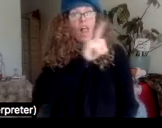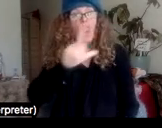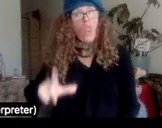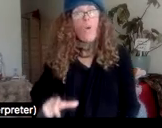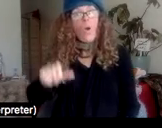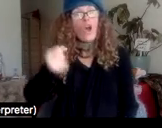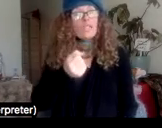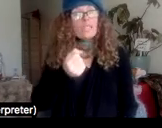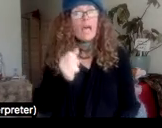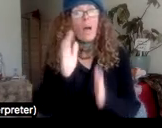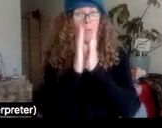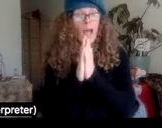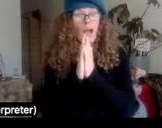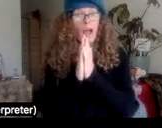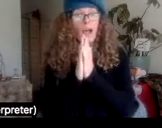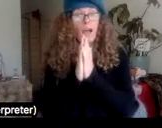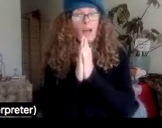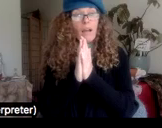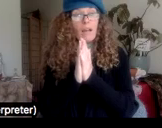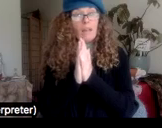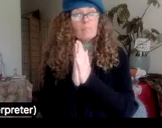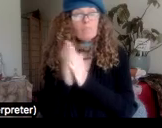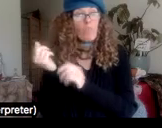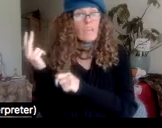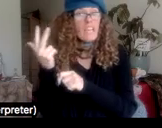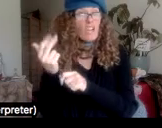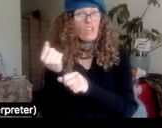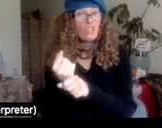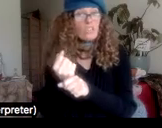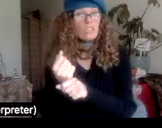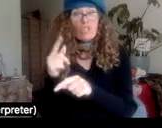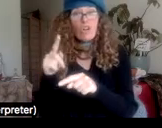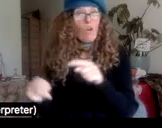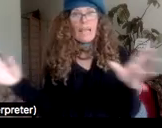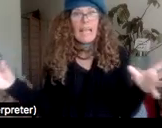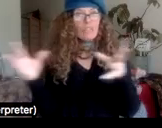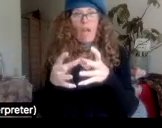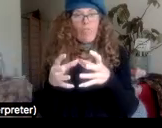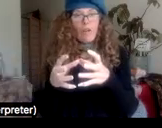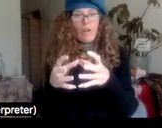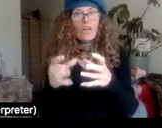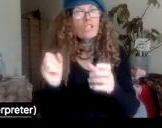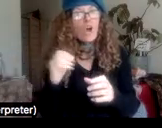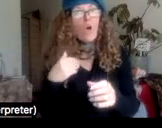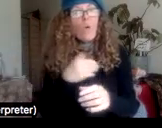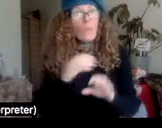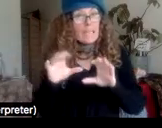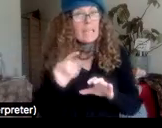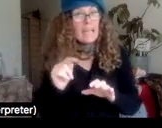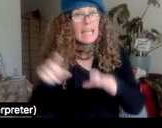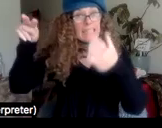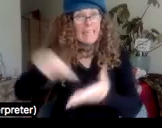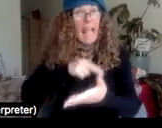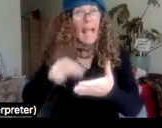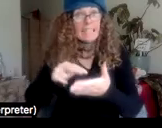wasn't possible the last 3 years because we weren't able to get together because of you know what. So we did it in April.